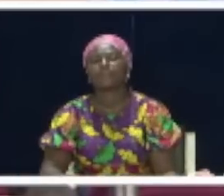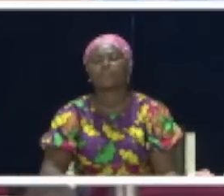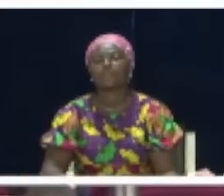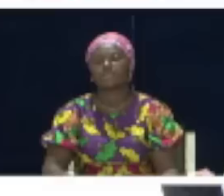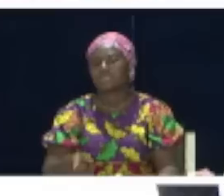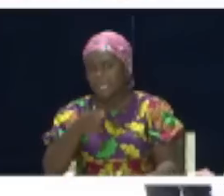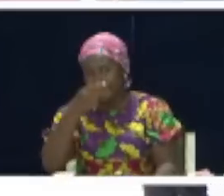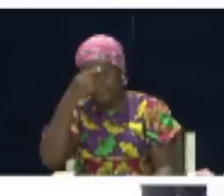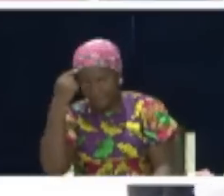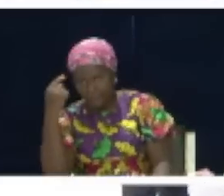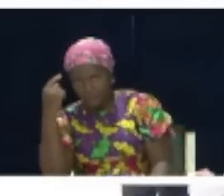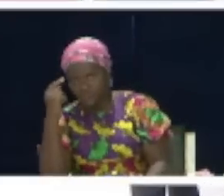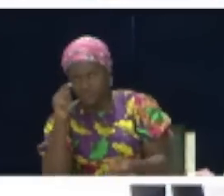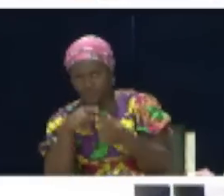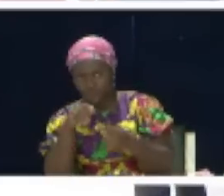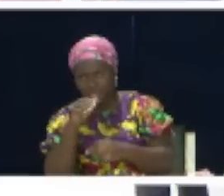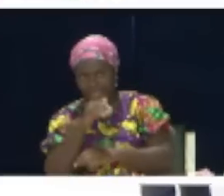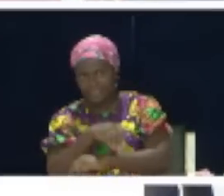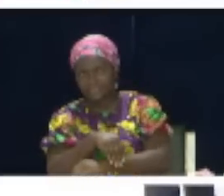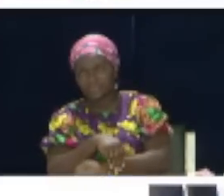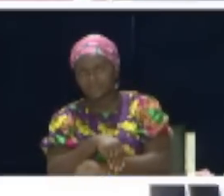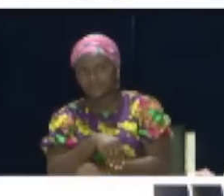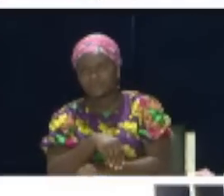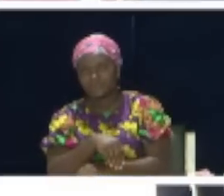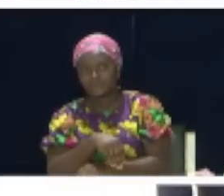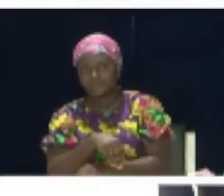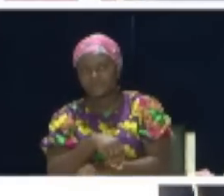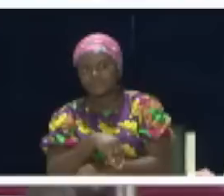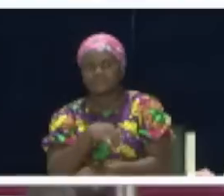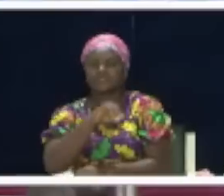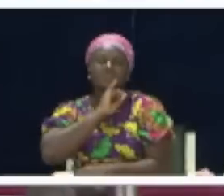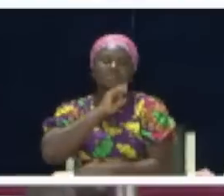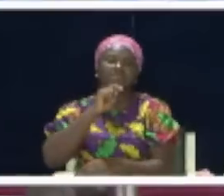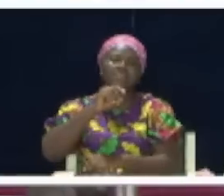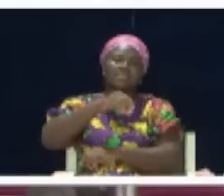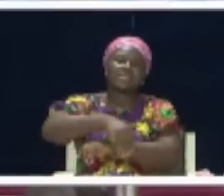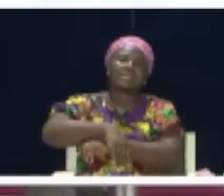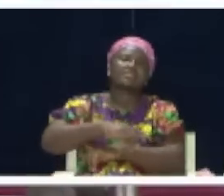because tonight is a night when faith